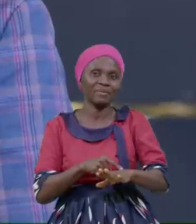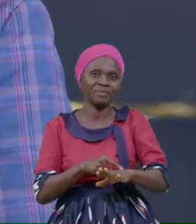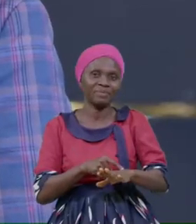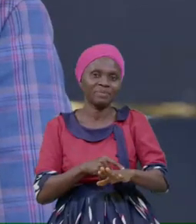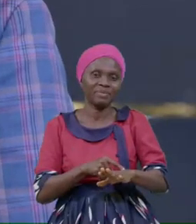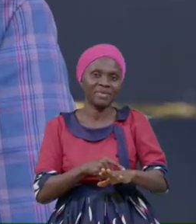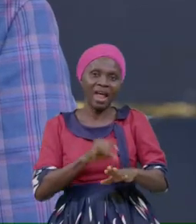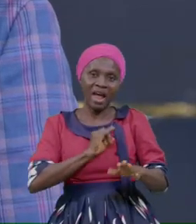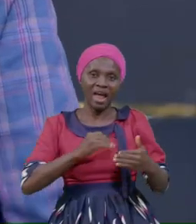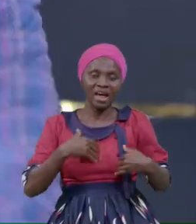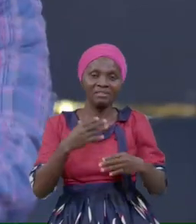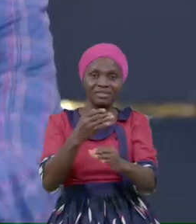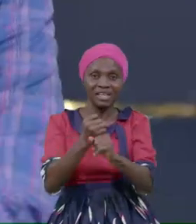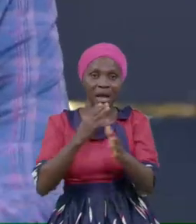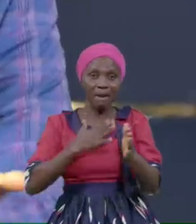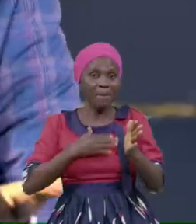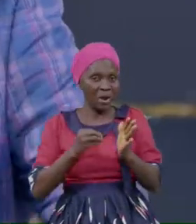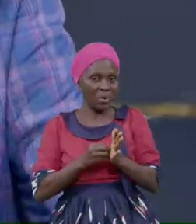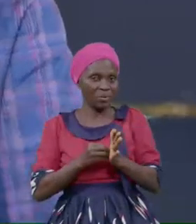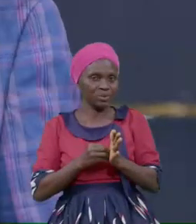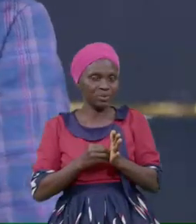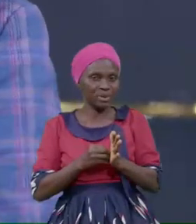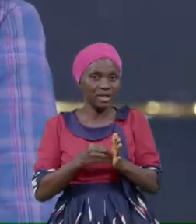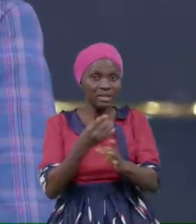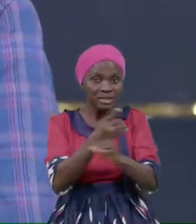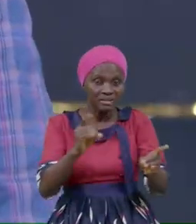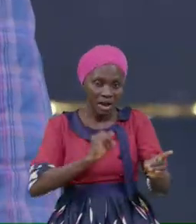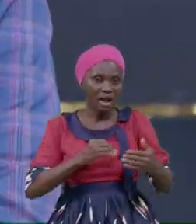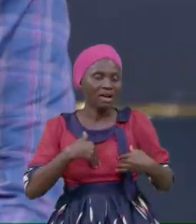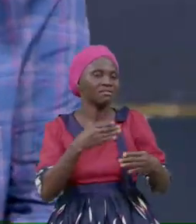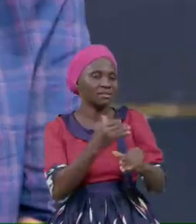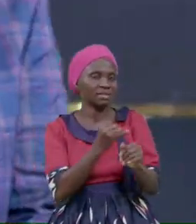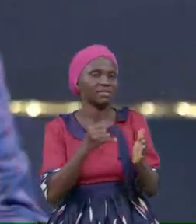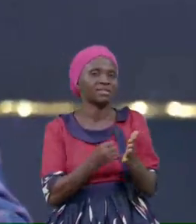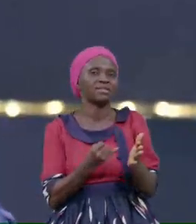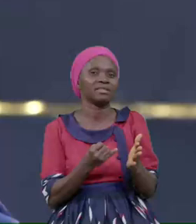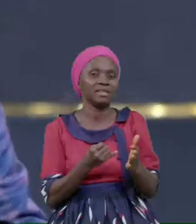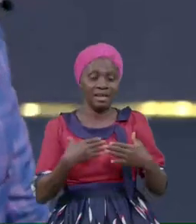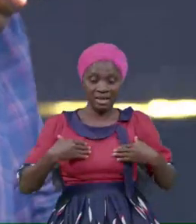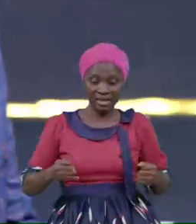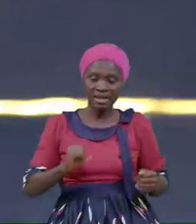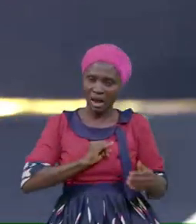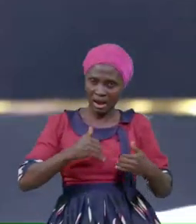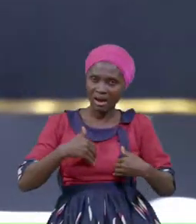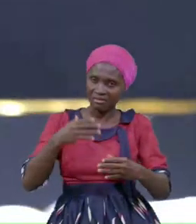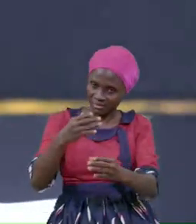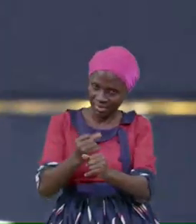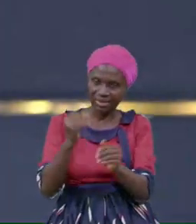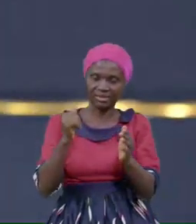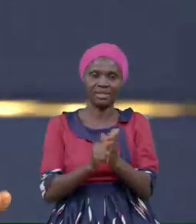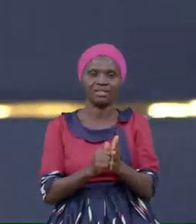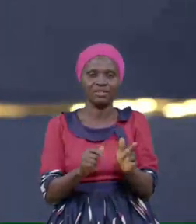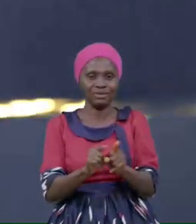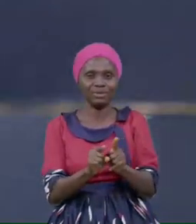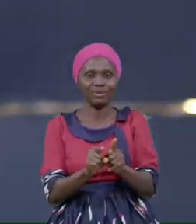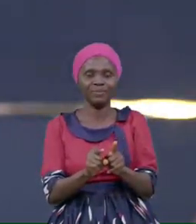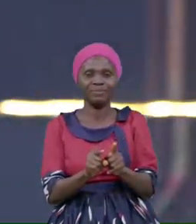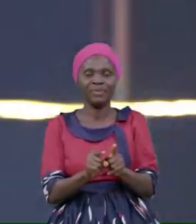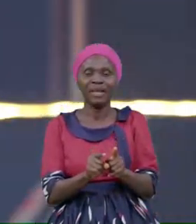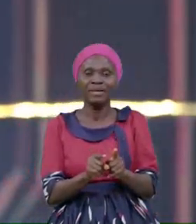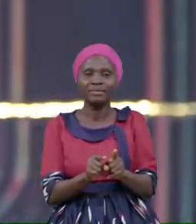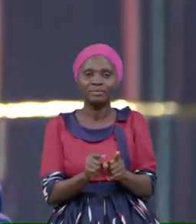that. Deliverance, I've taken that. Healing, I've taken that. And